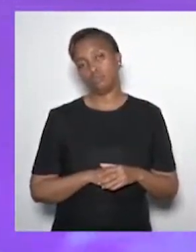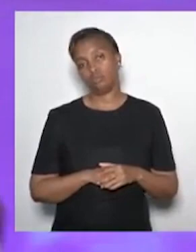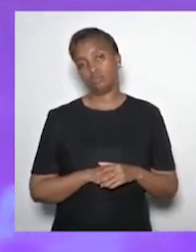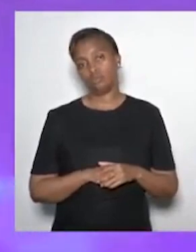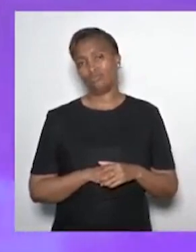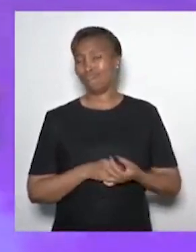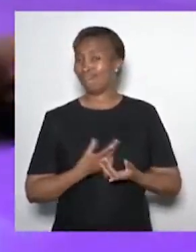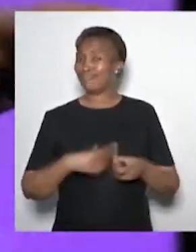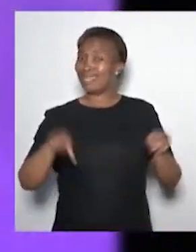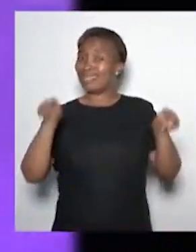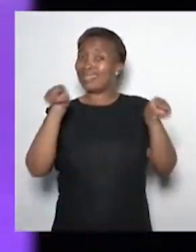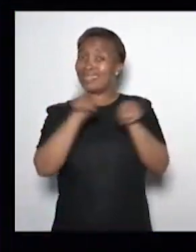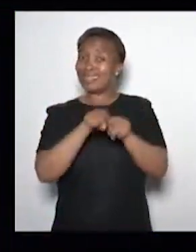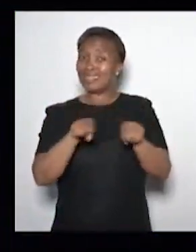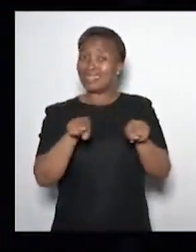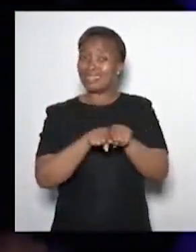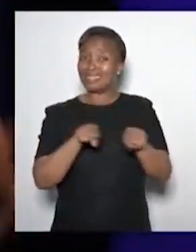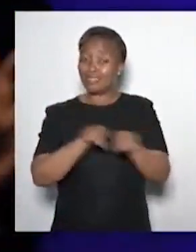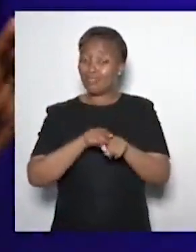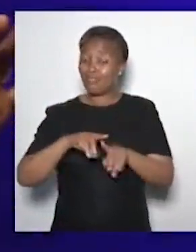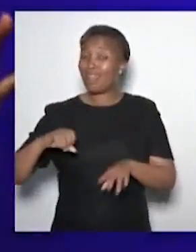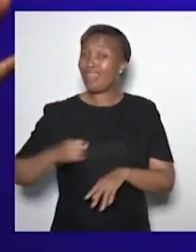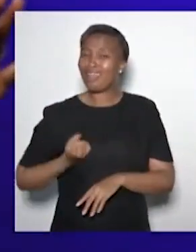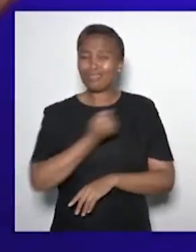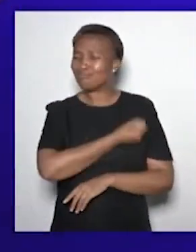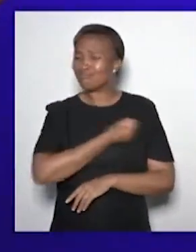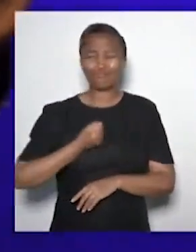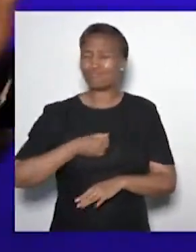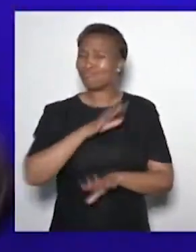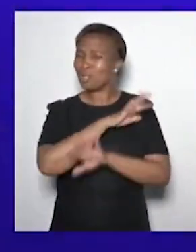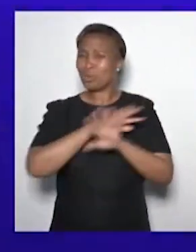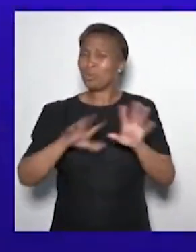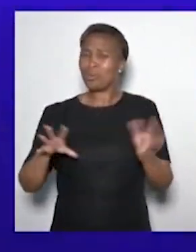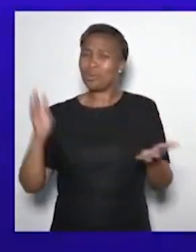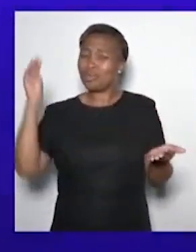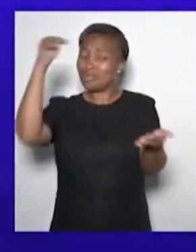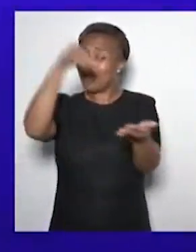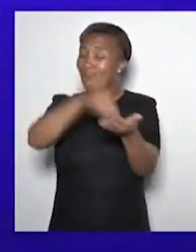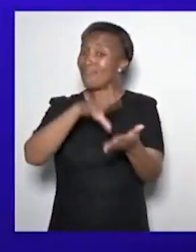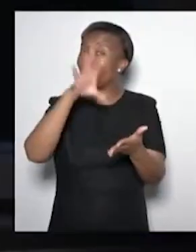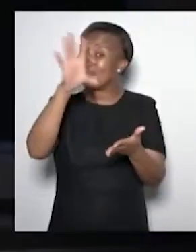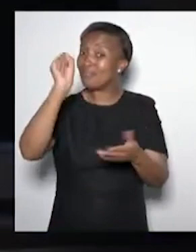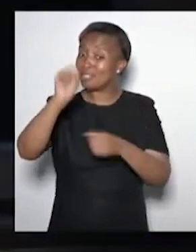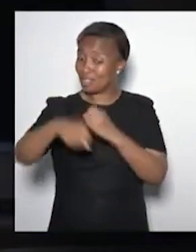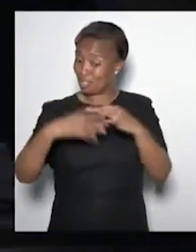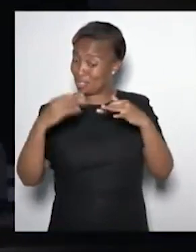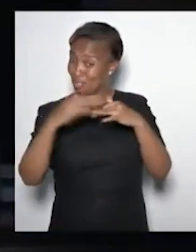Swi fana na mehe na nsati wa mehe, we wouldn't have reached 50 years.